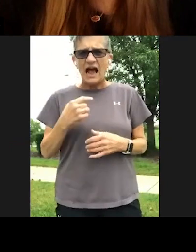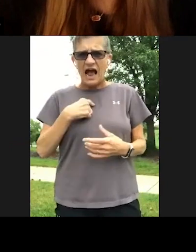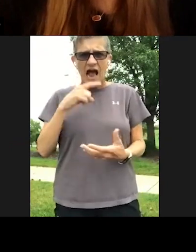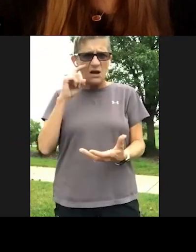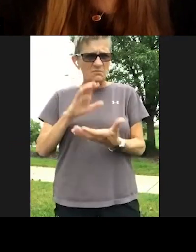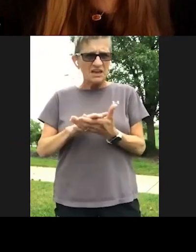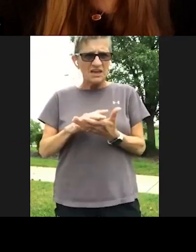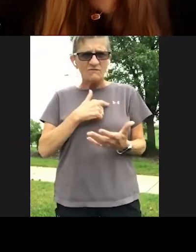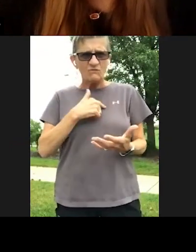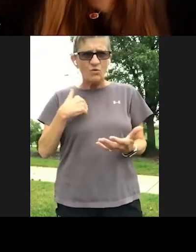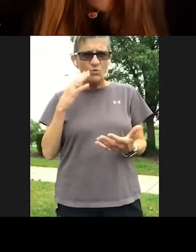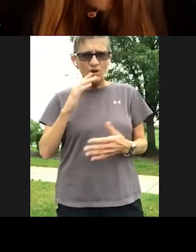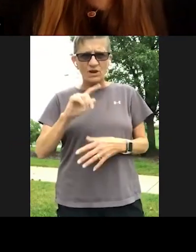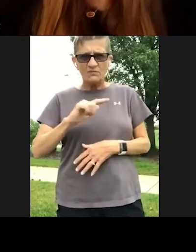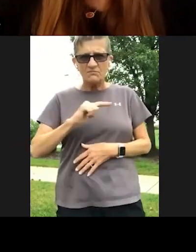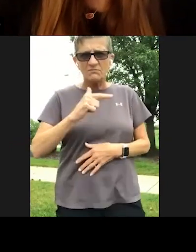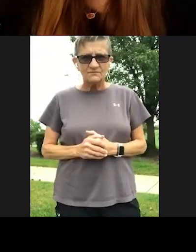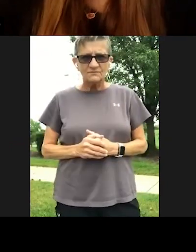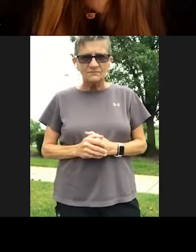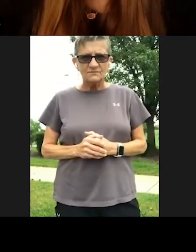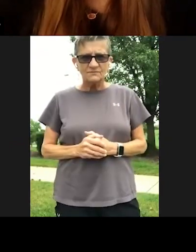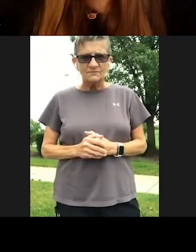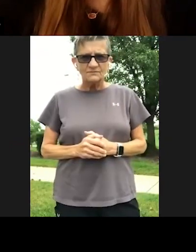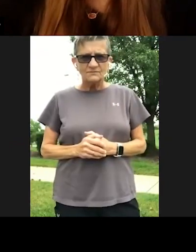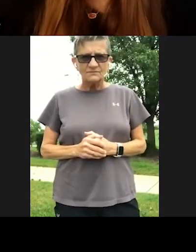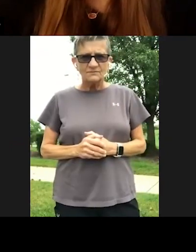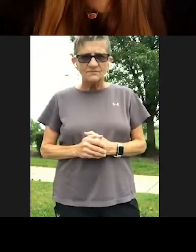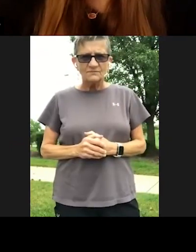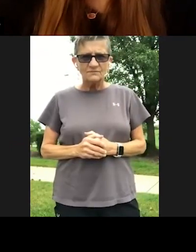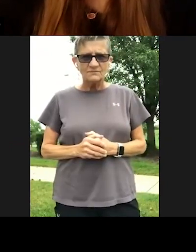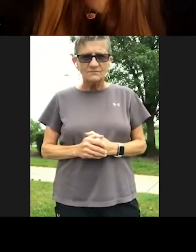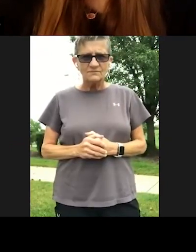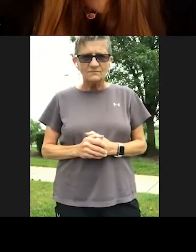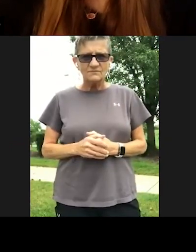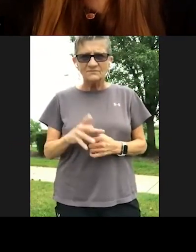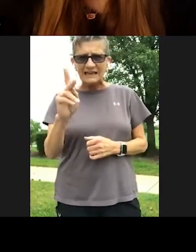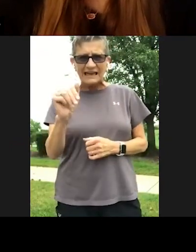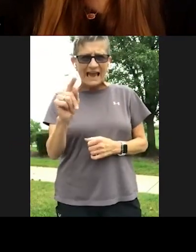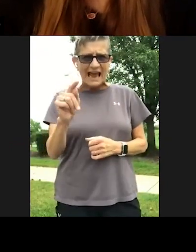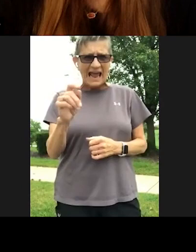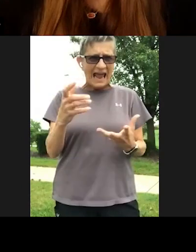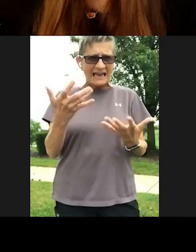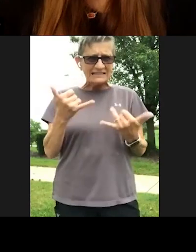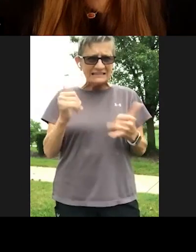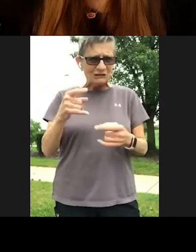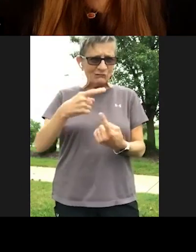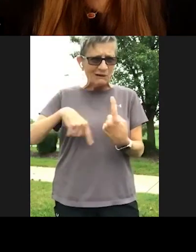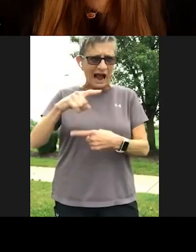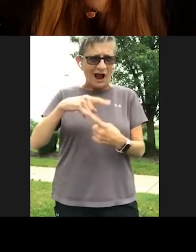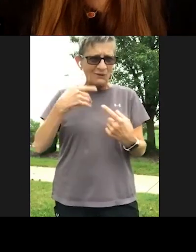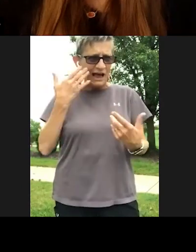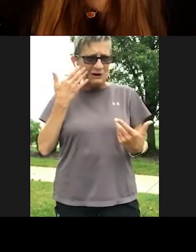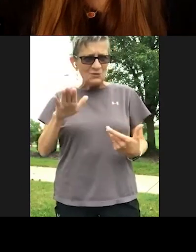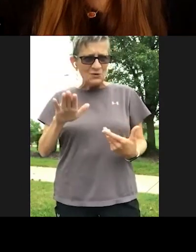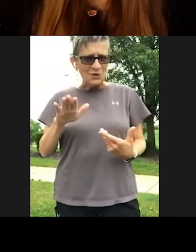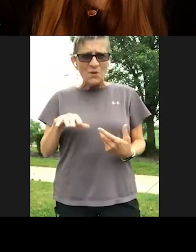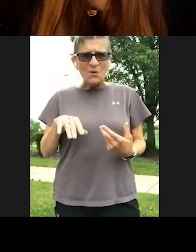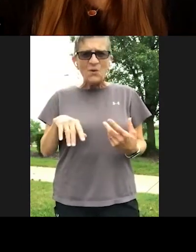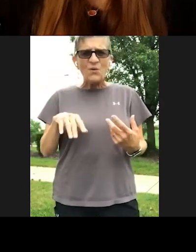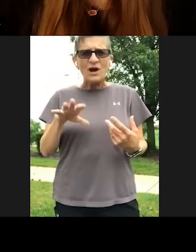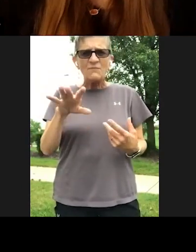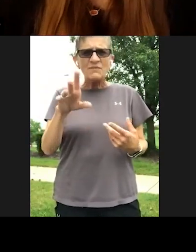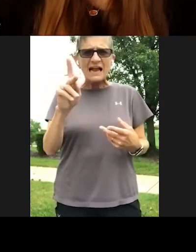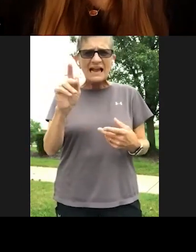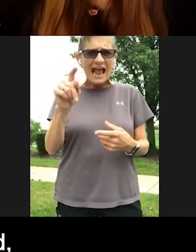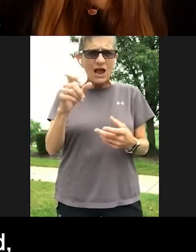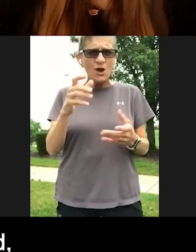to pass it back over to Kate now. I don't know if Kate's still around and what our timing is. I think Kate was